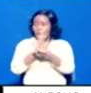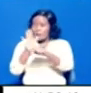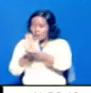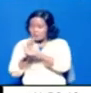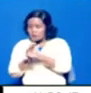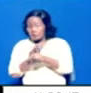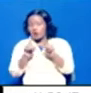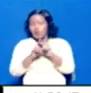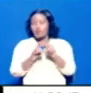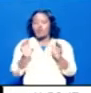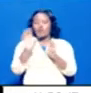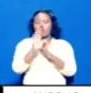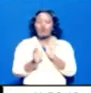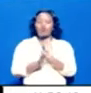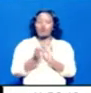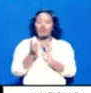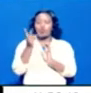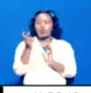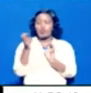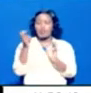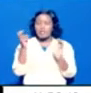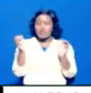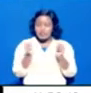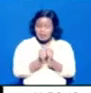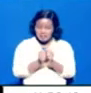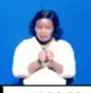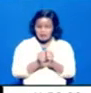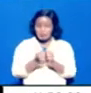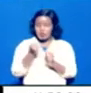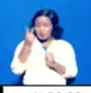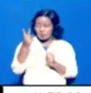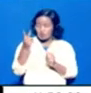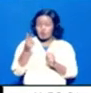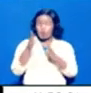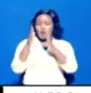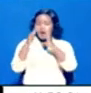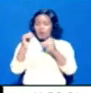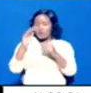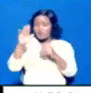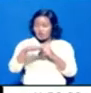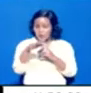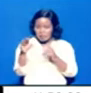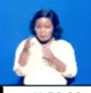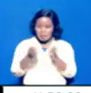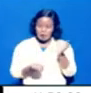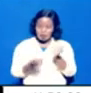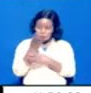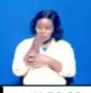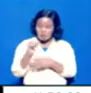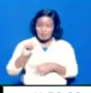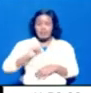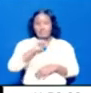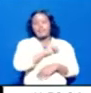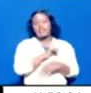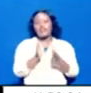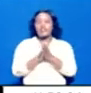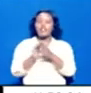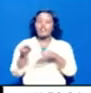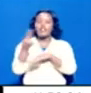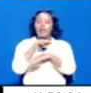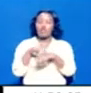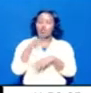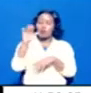Constitution 2010, two houses of parliament were introduced. And in some instances, we